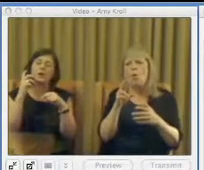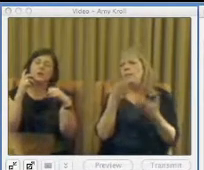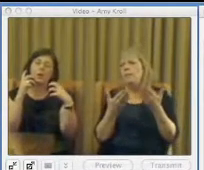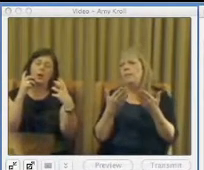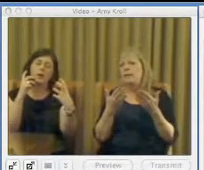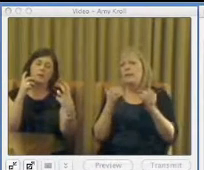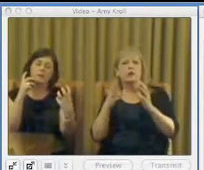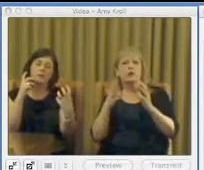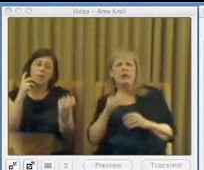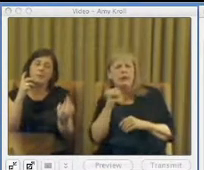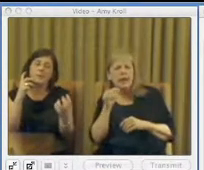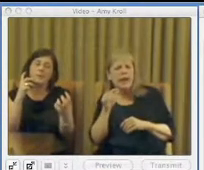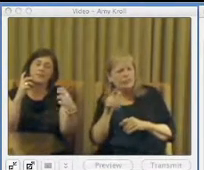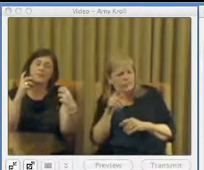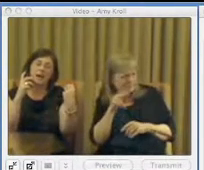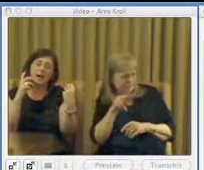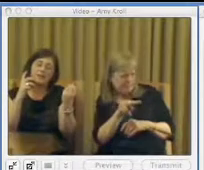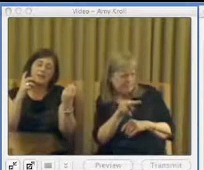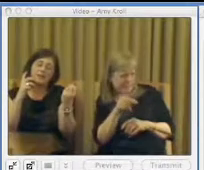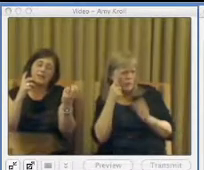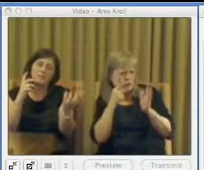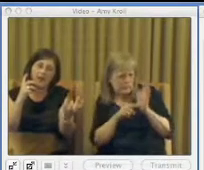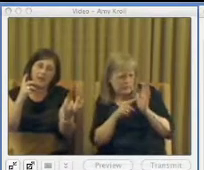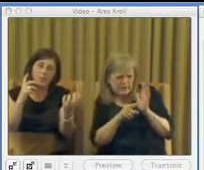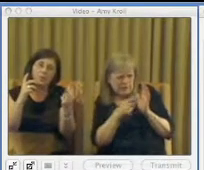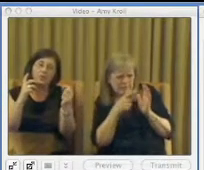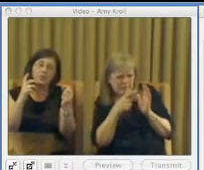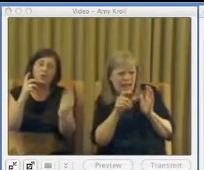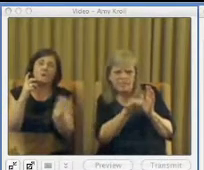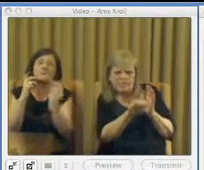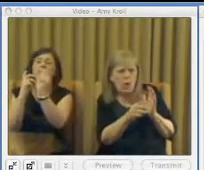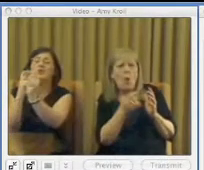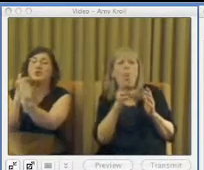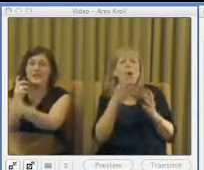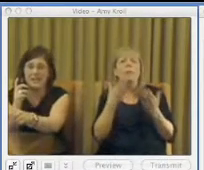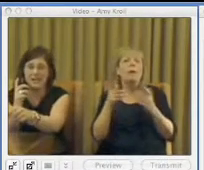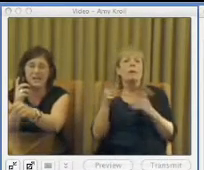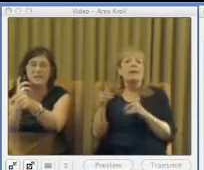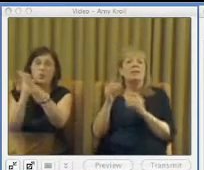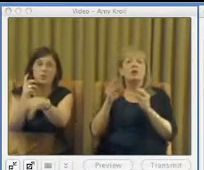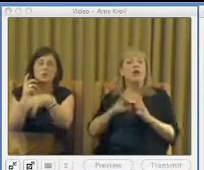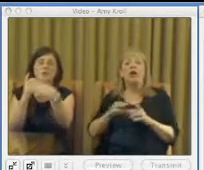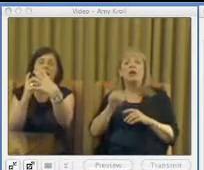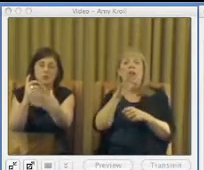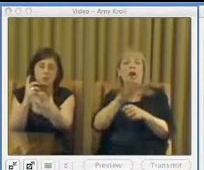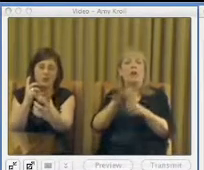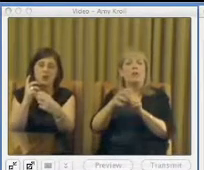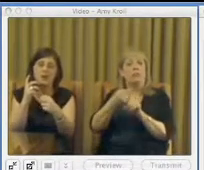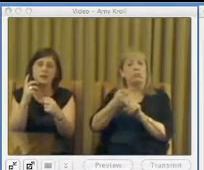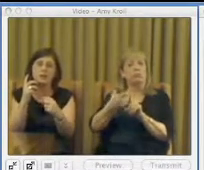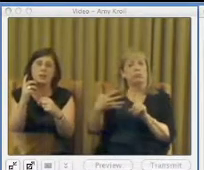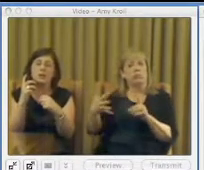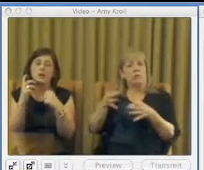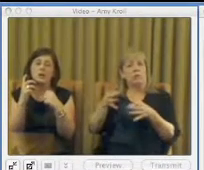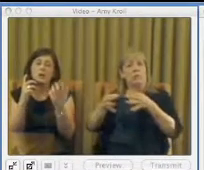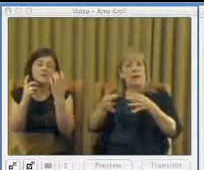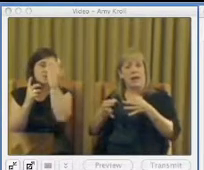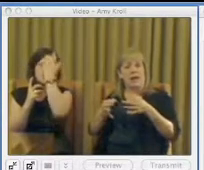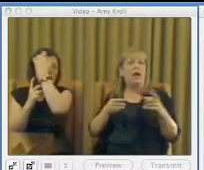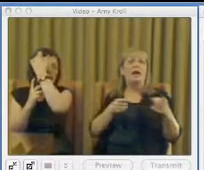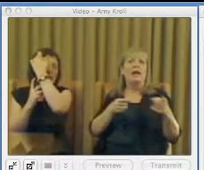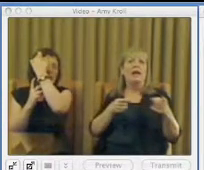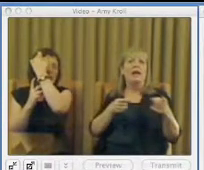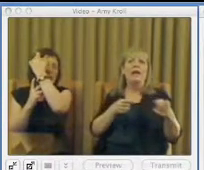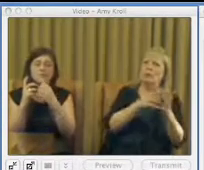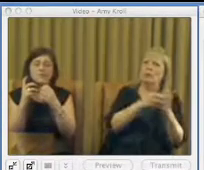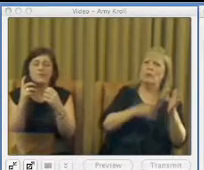teacher hasn't done, or there's one concept that the teacher hasn't expanded upon that you know that the deaf student needs in order to engage with their learning.